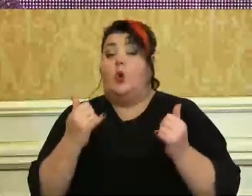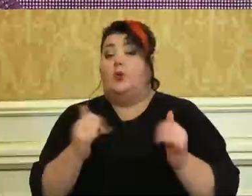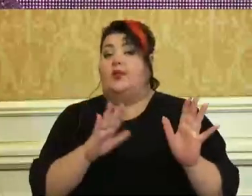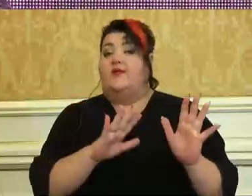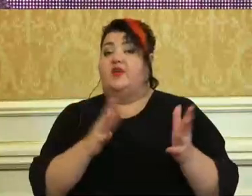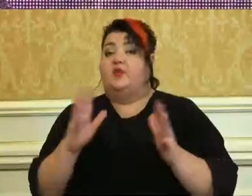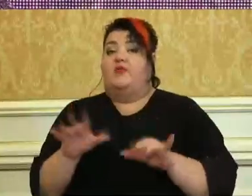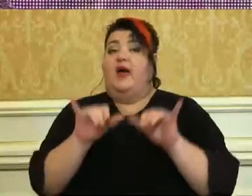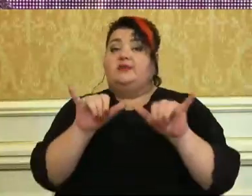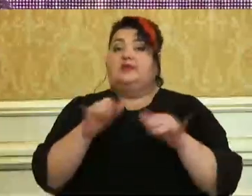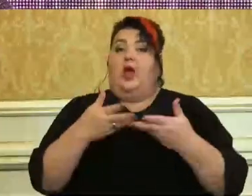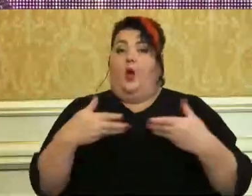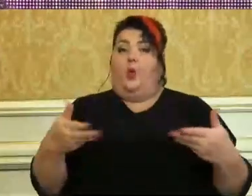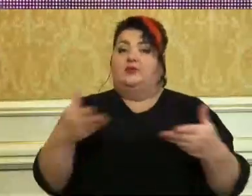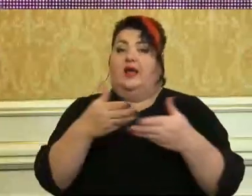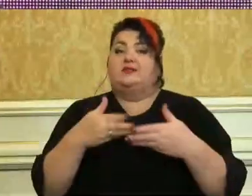coefficient of the